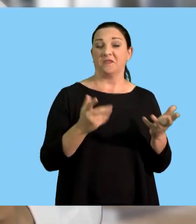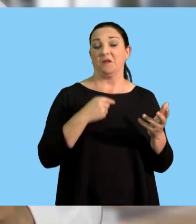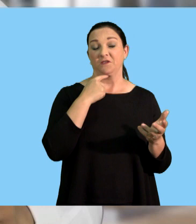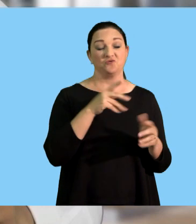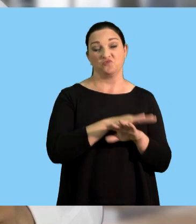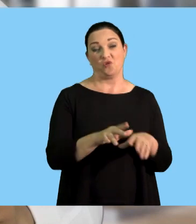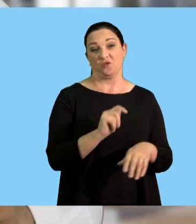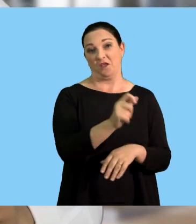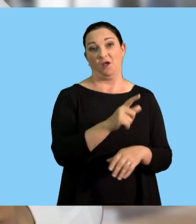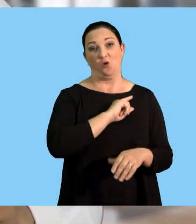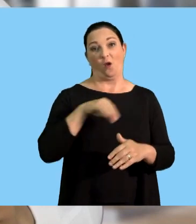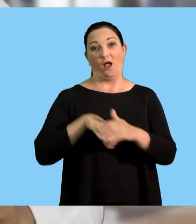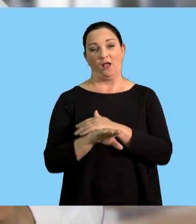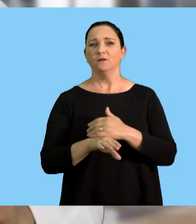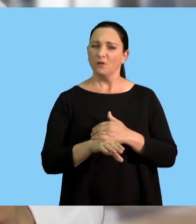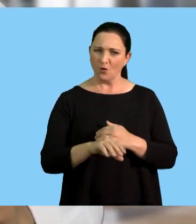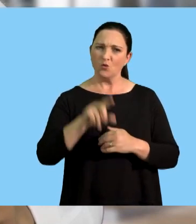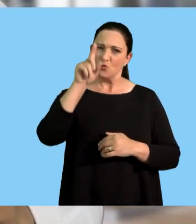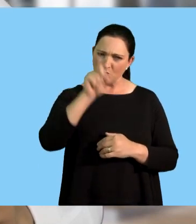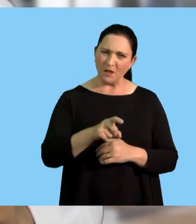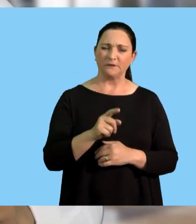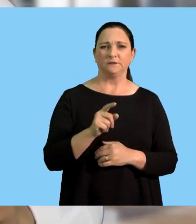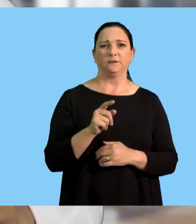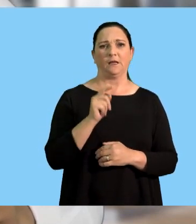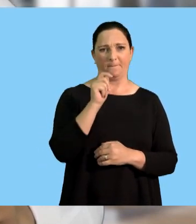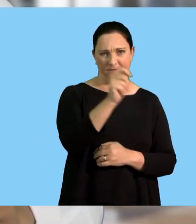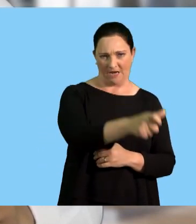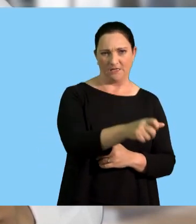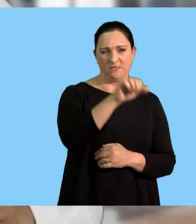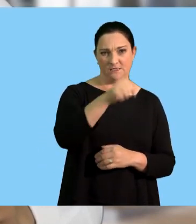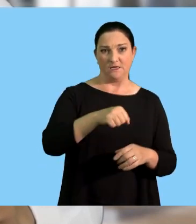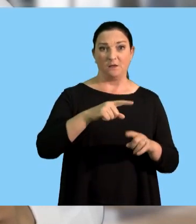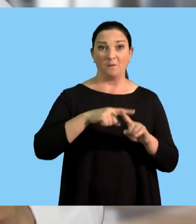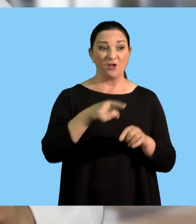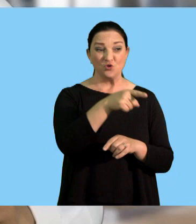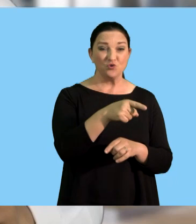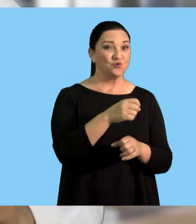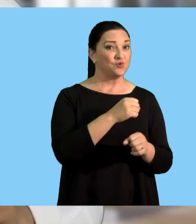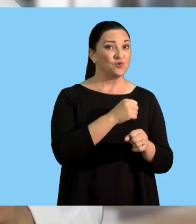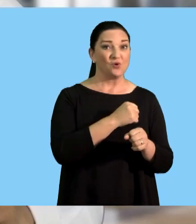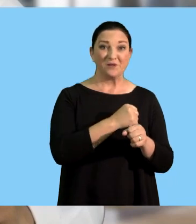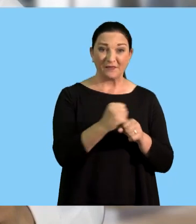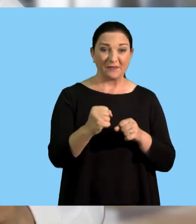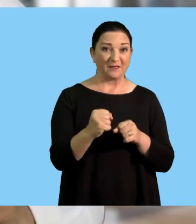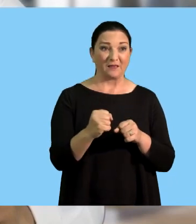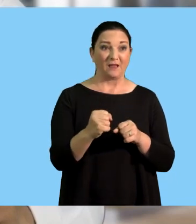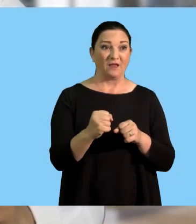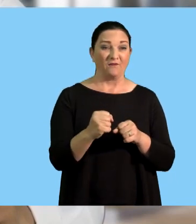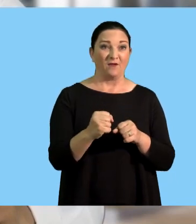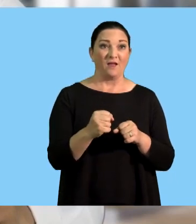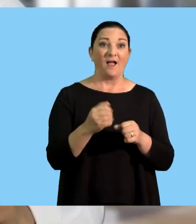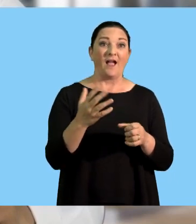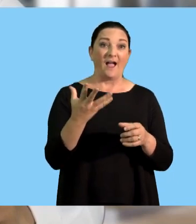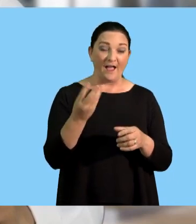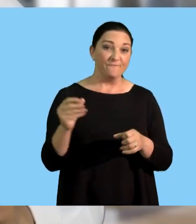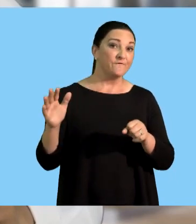were underinsured. You have to be paid because you were paying insurance, but your insurance was under the value of